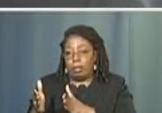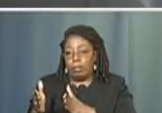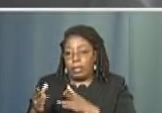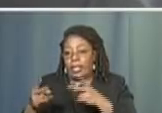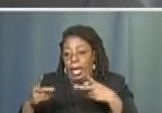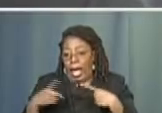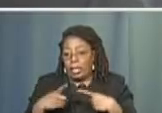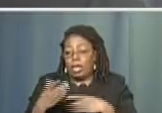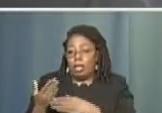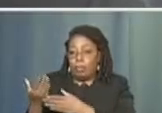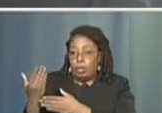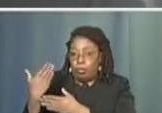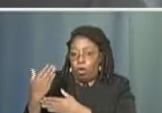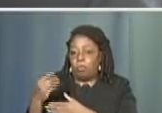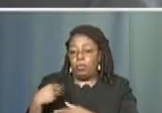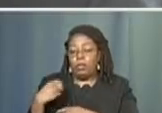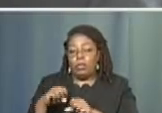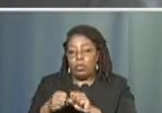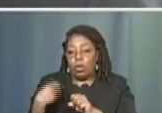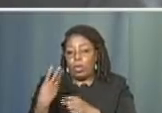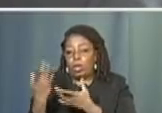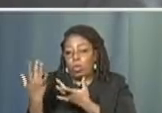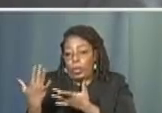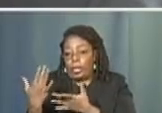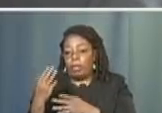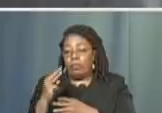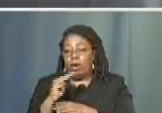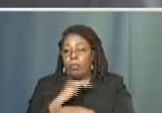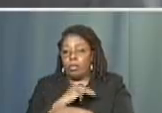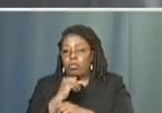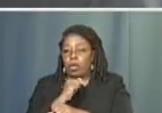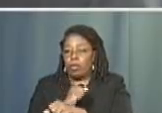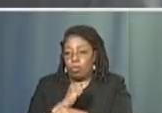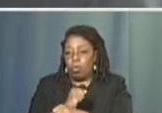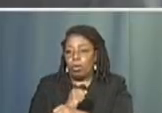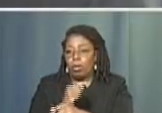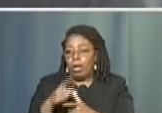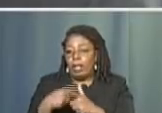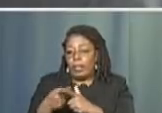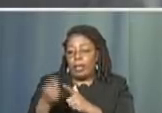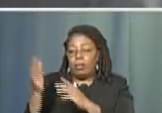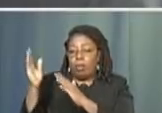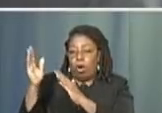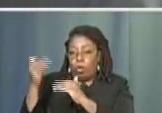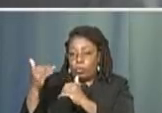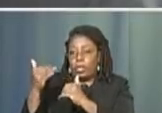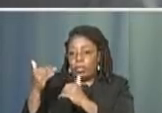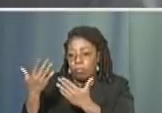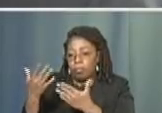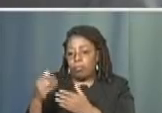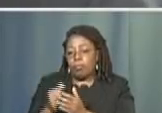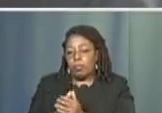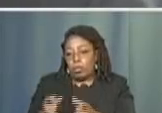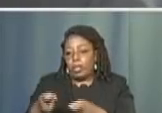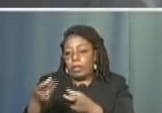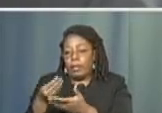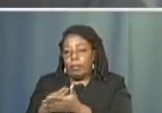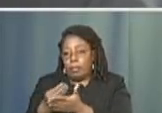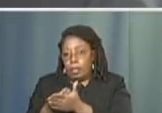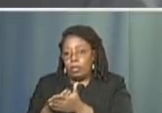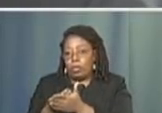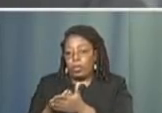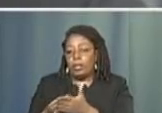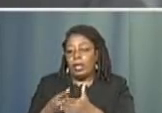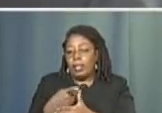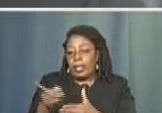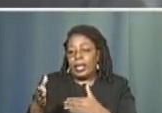originally. So we're waiting for Ministry of Works. Once we get that, then we'll hopefully be able to release the funds so they can get